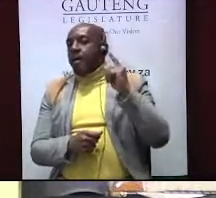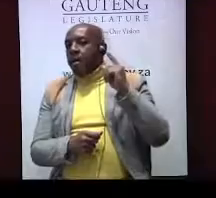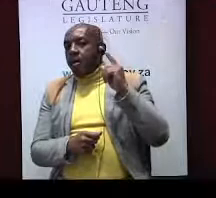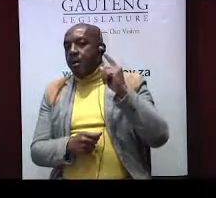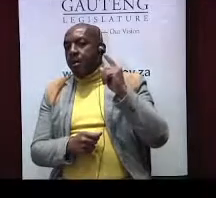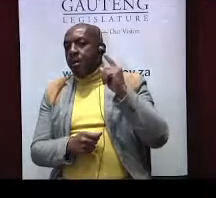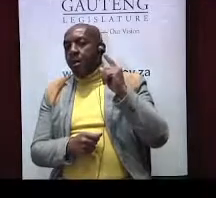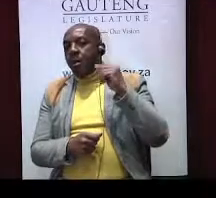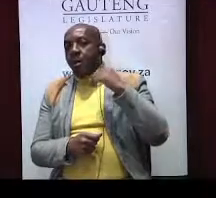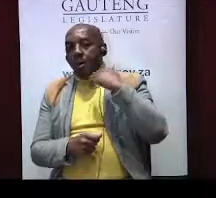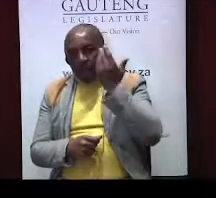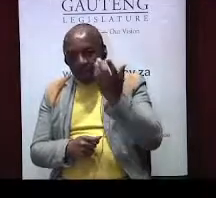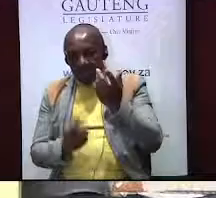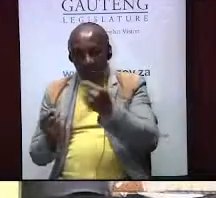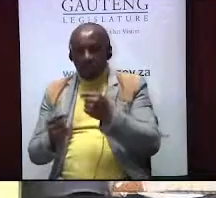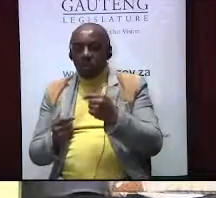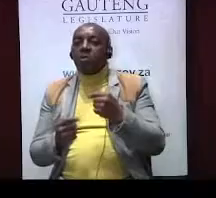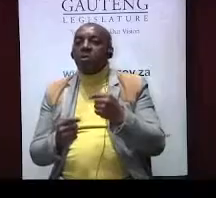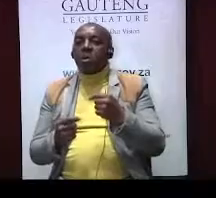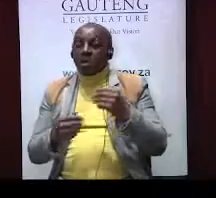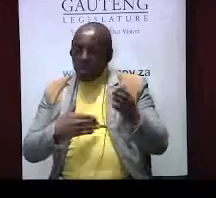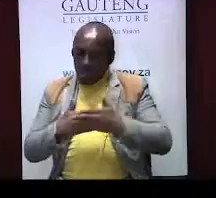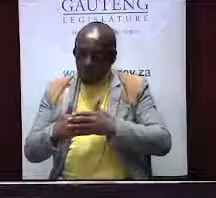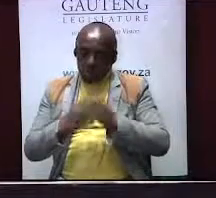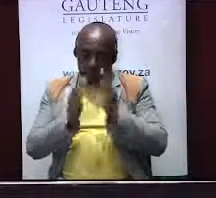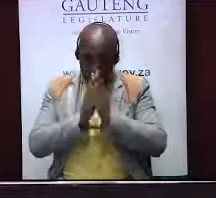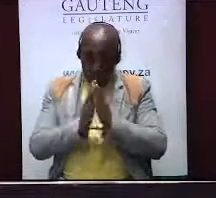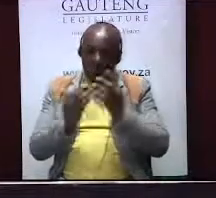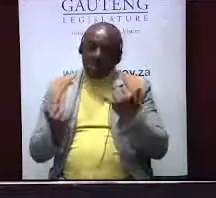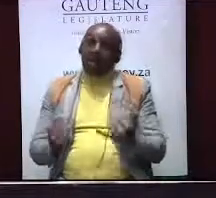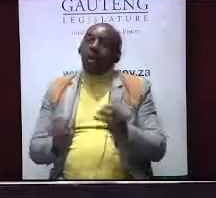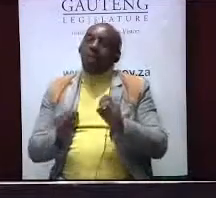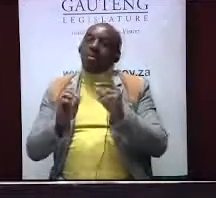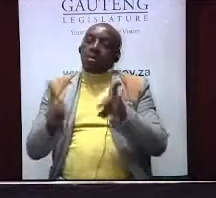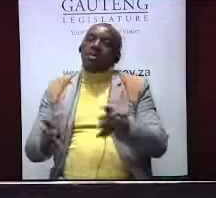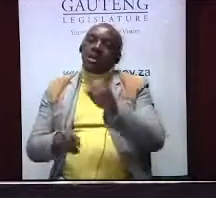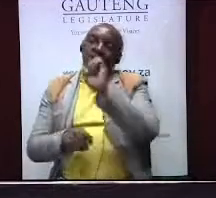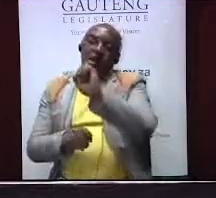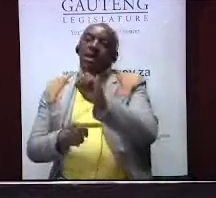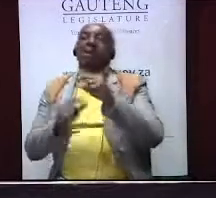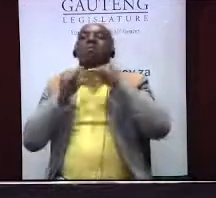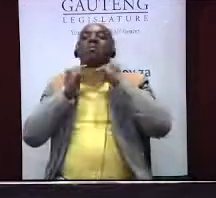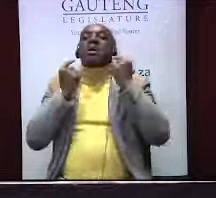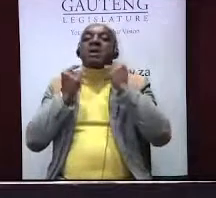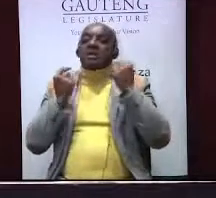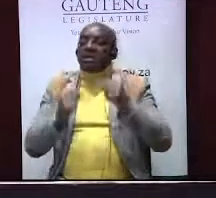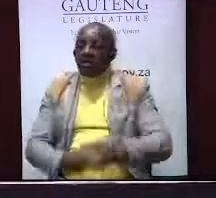My apologies, Pastor. So over to you, Pastor.